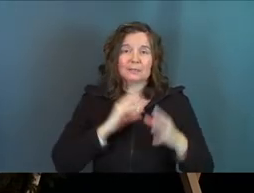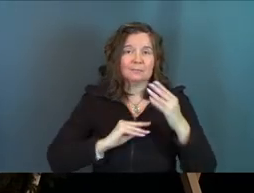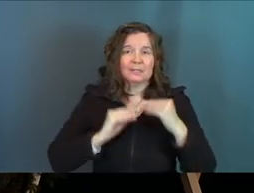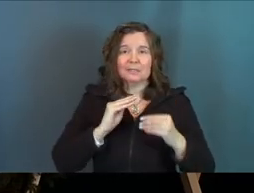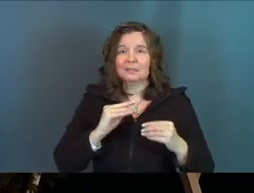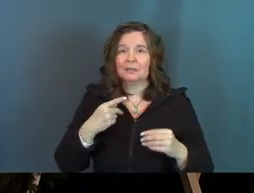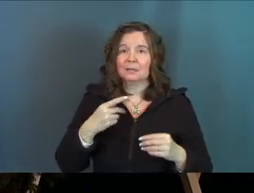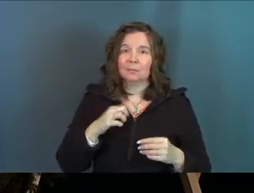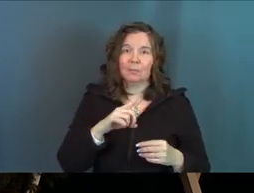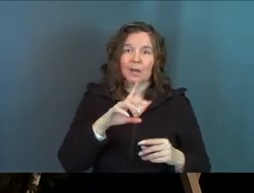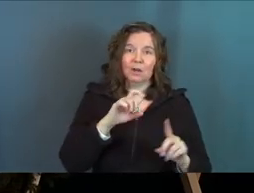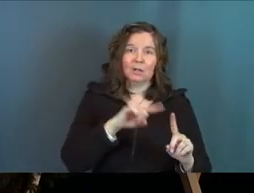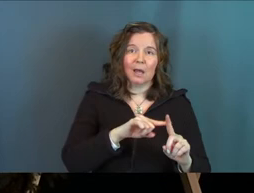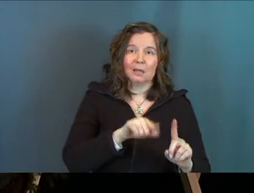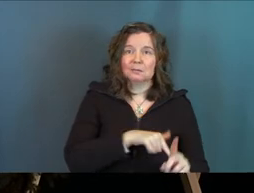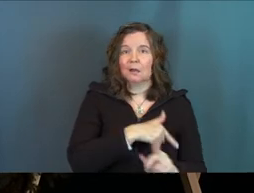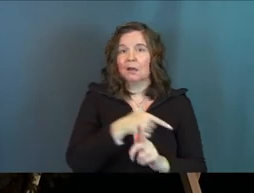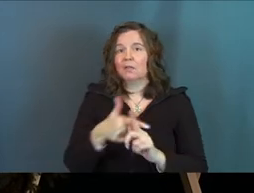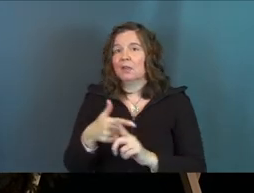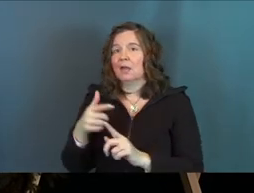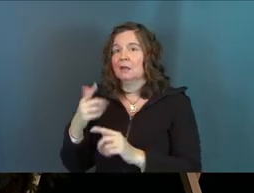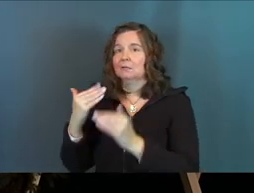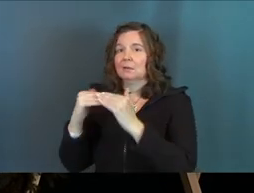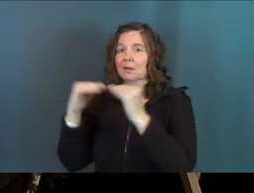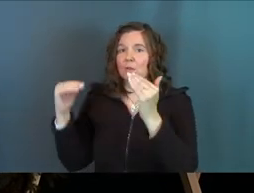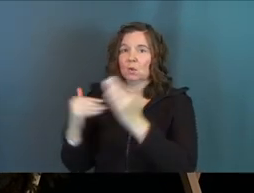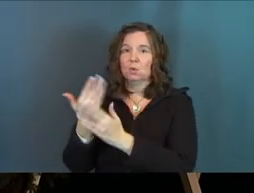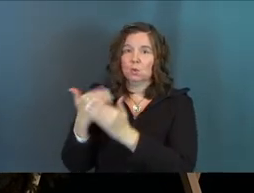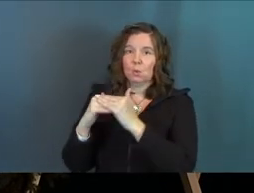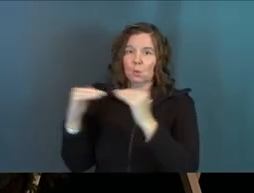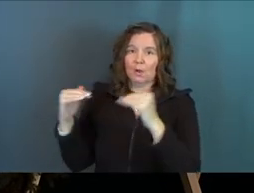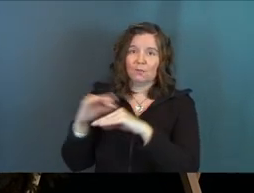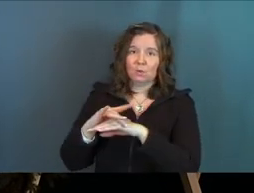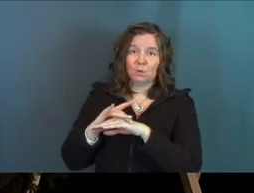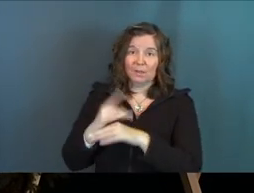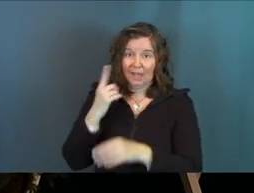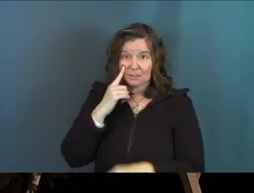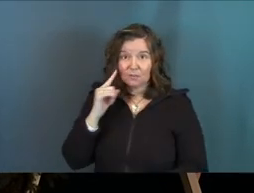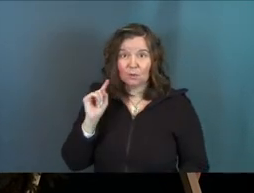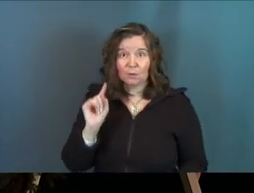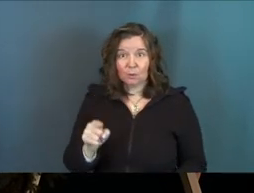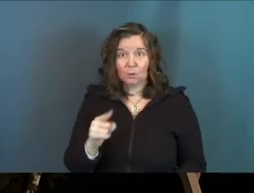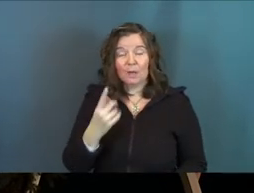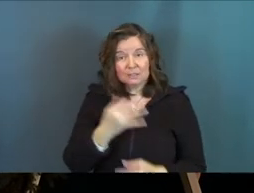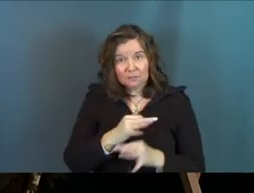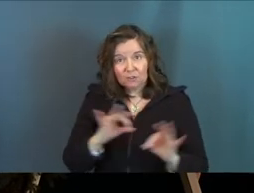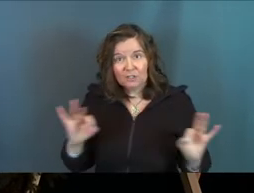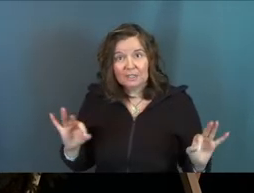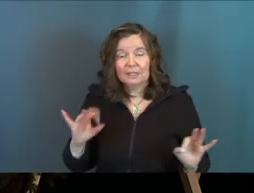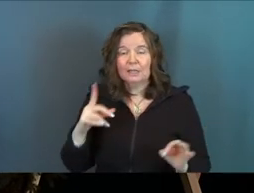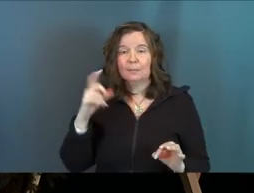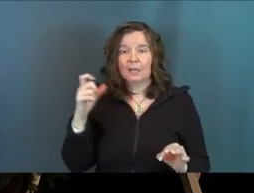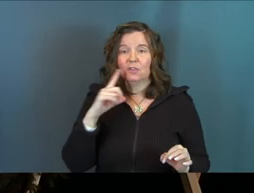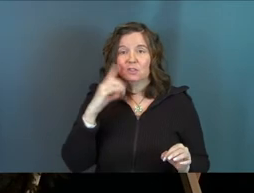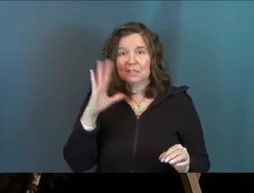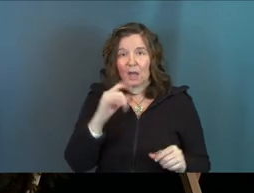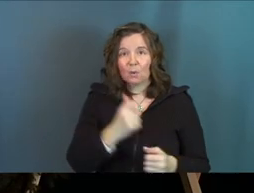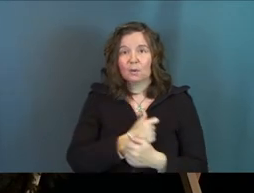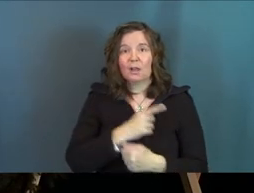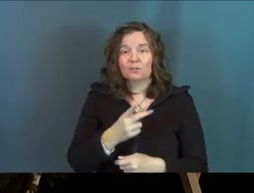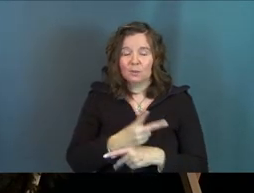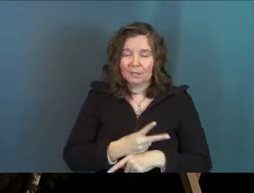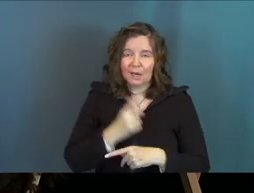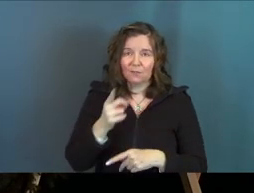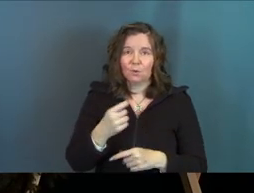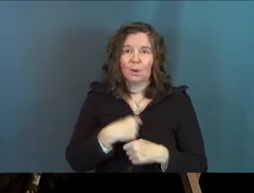that's paradise and later to eternity, the new heaven, new earth, that's for you and it's free. And that's because there's a God who loves you and